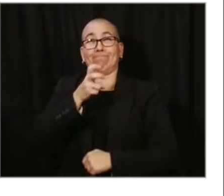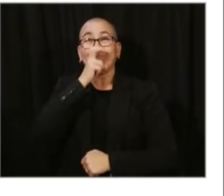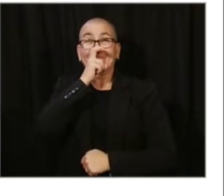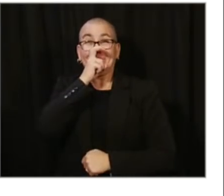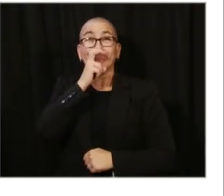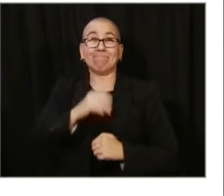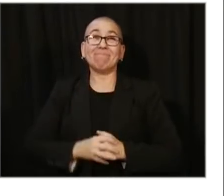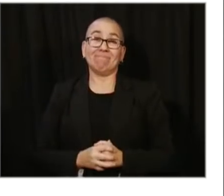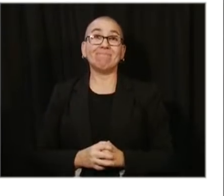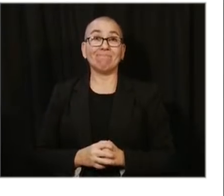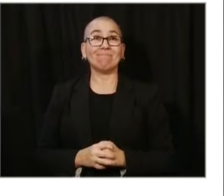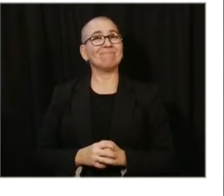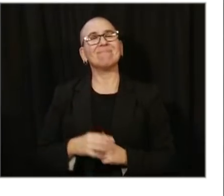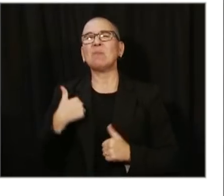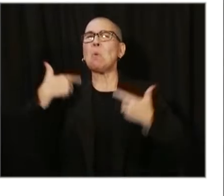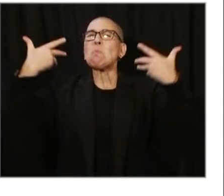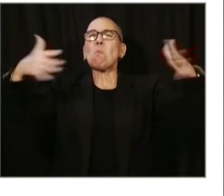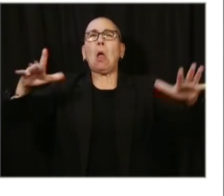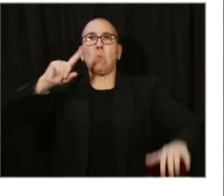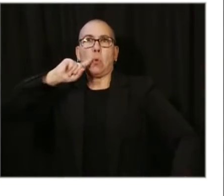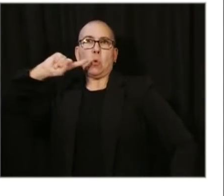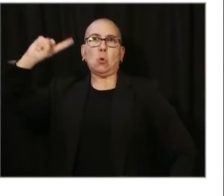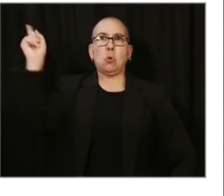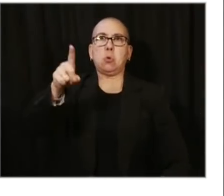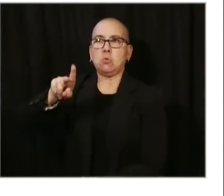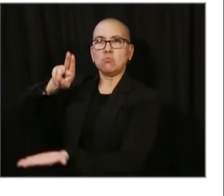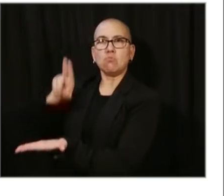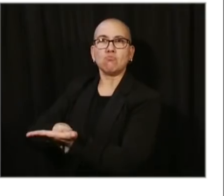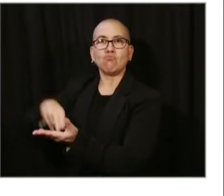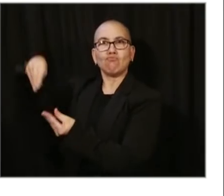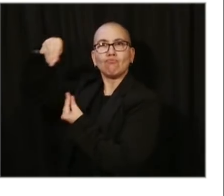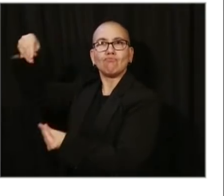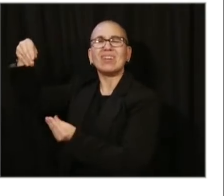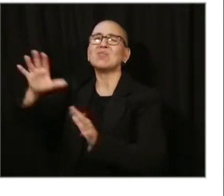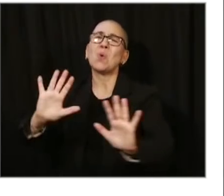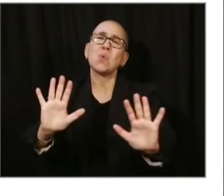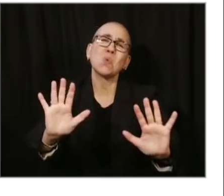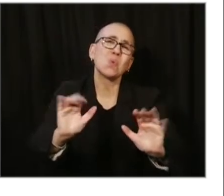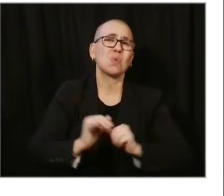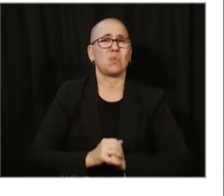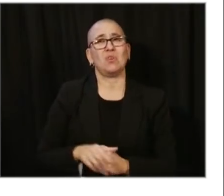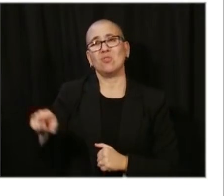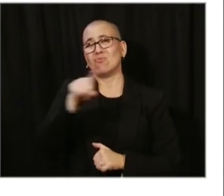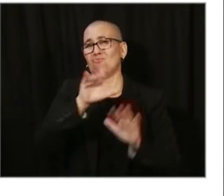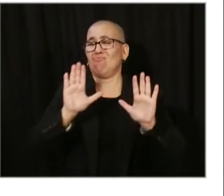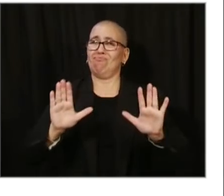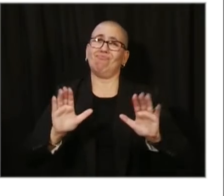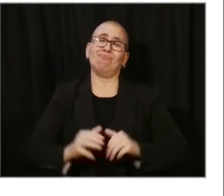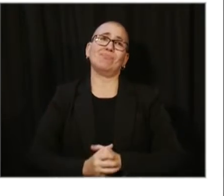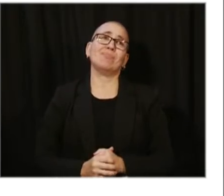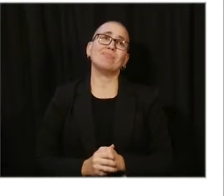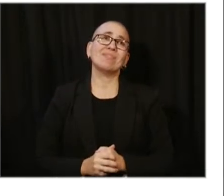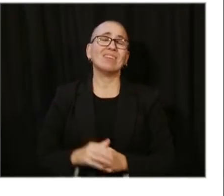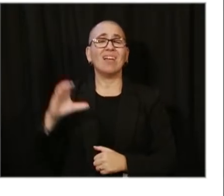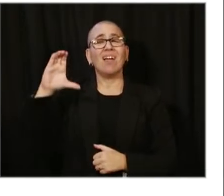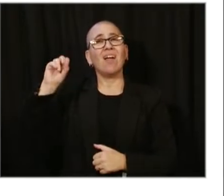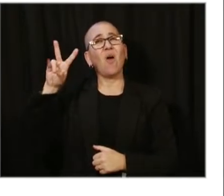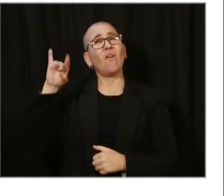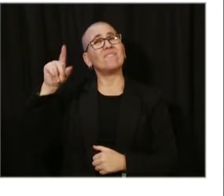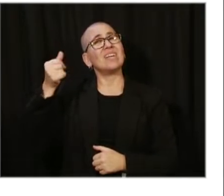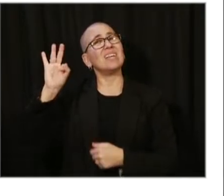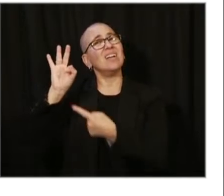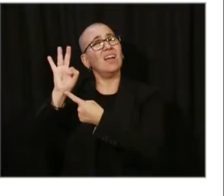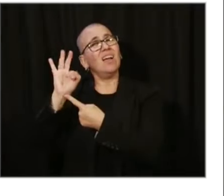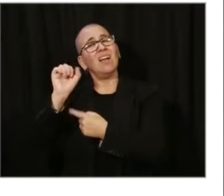do it. I'm making the plea to you once again. You've done an incredible job with it, but we can't let down. Whether it's COVID fatigue, whatever it might